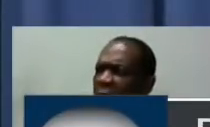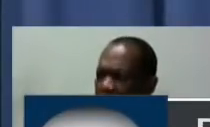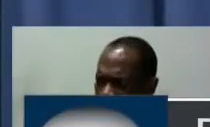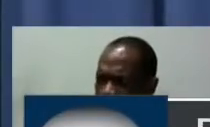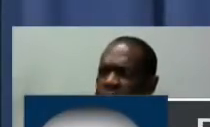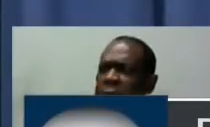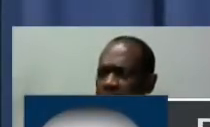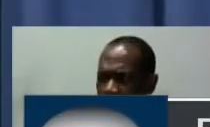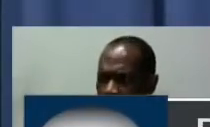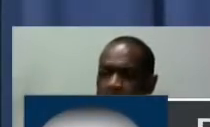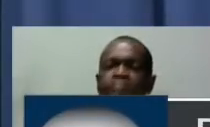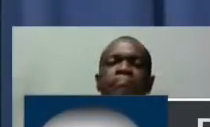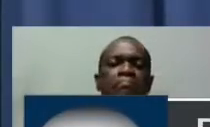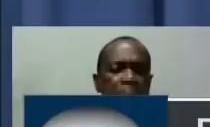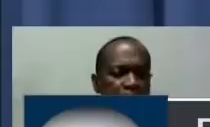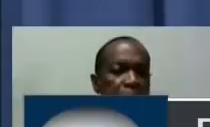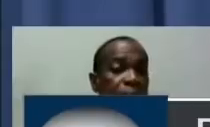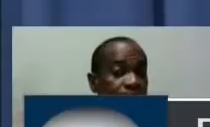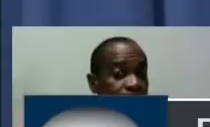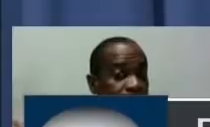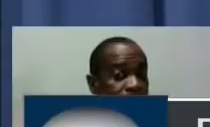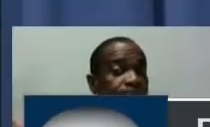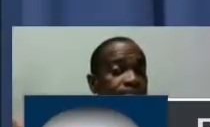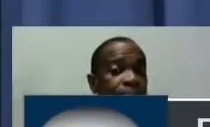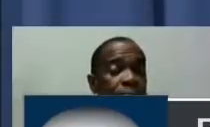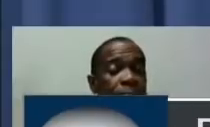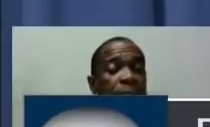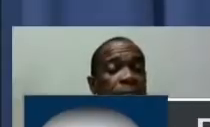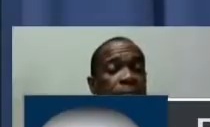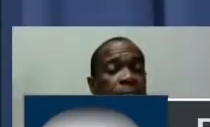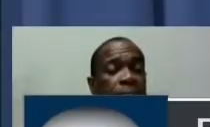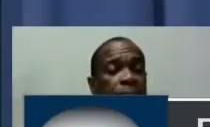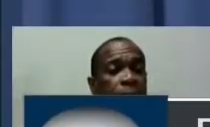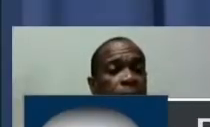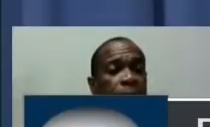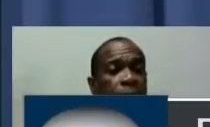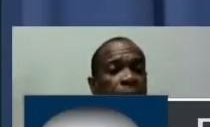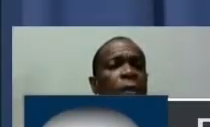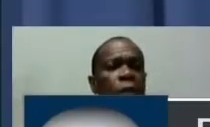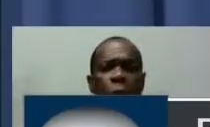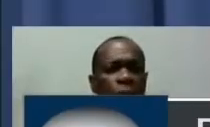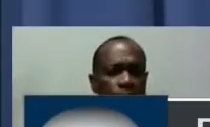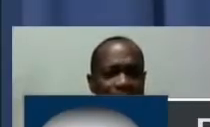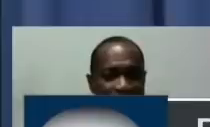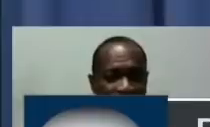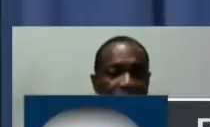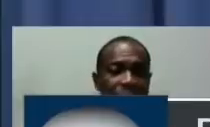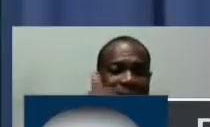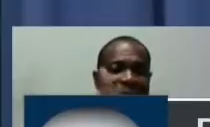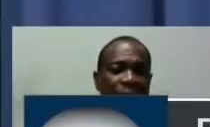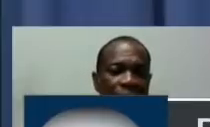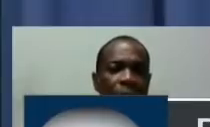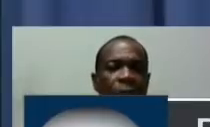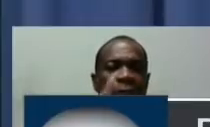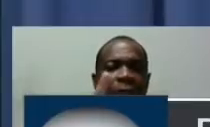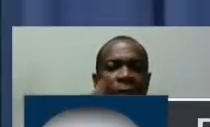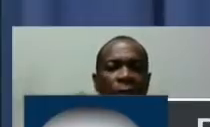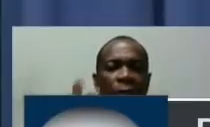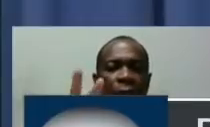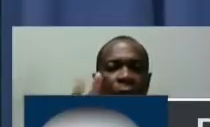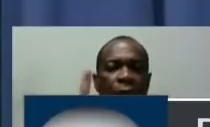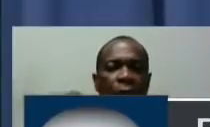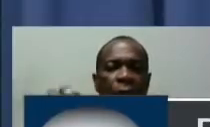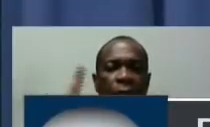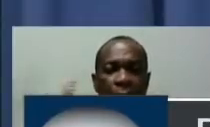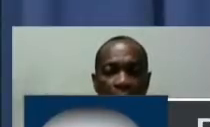initiatives. We also planned and have activated the Lowlands facility, which